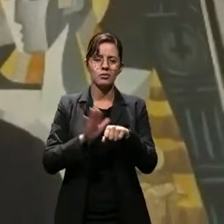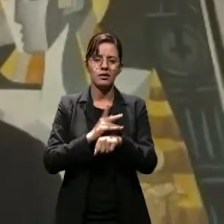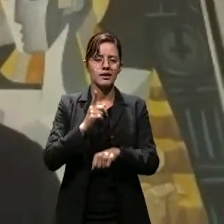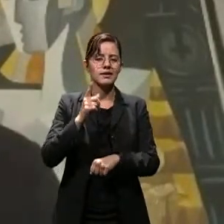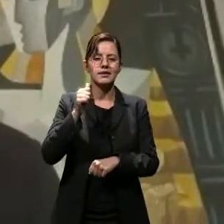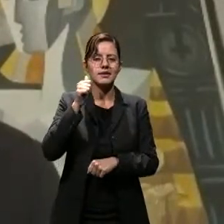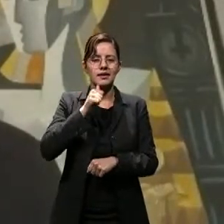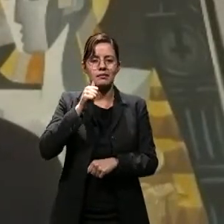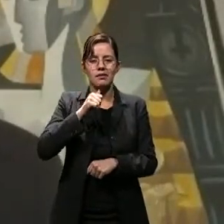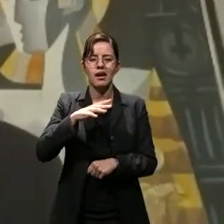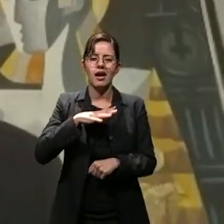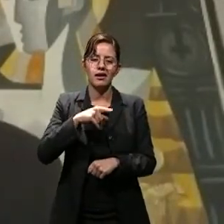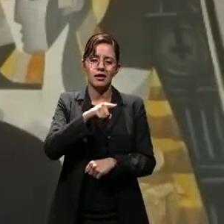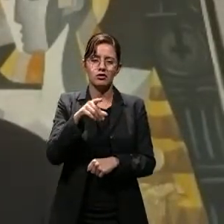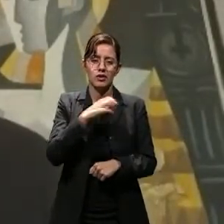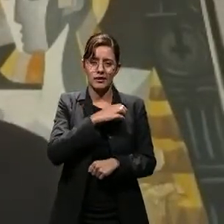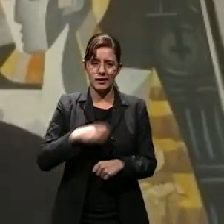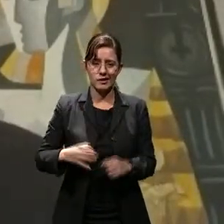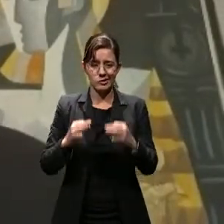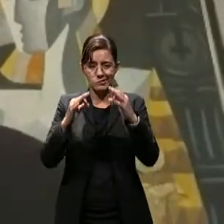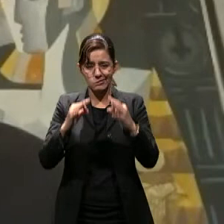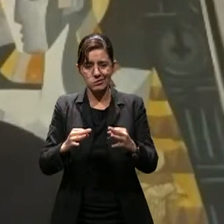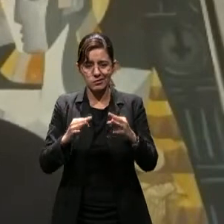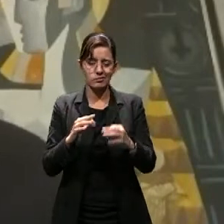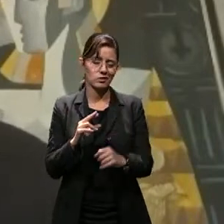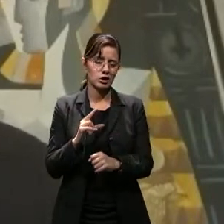have always been